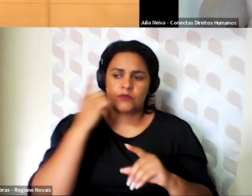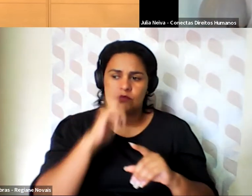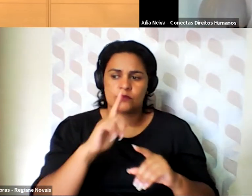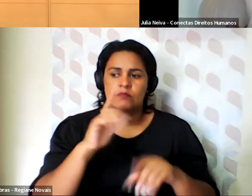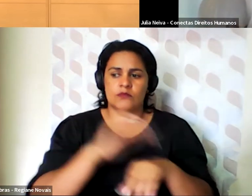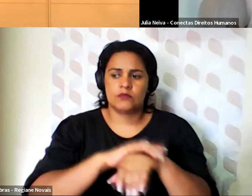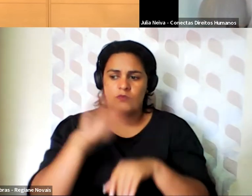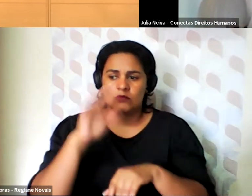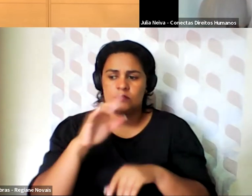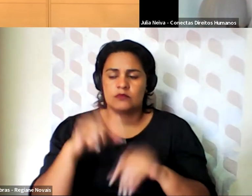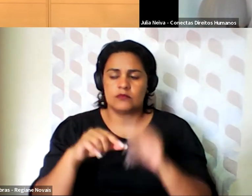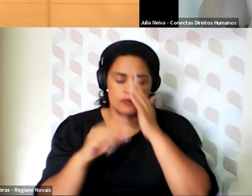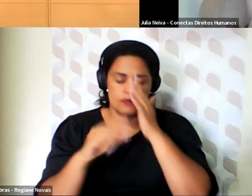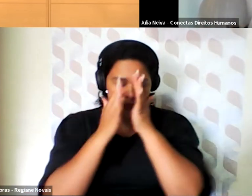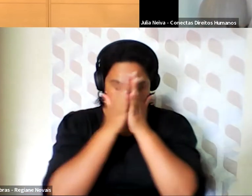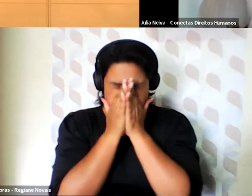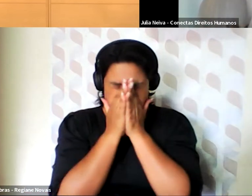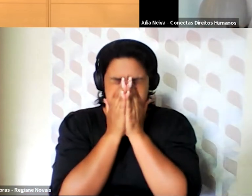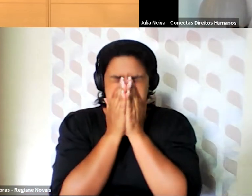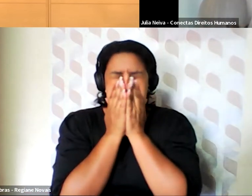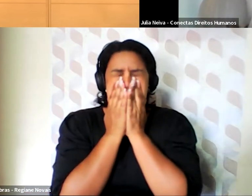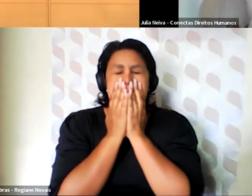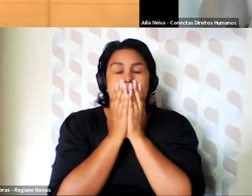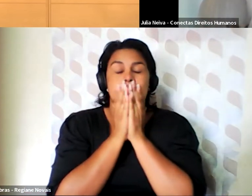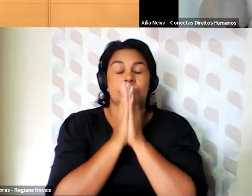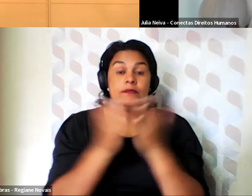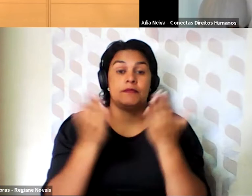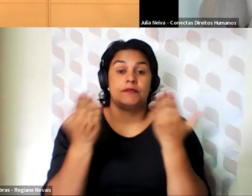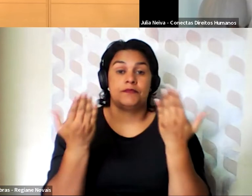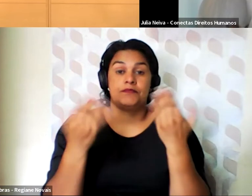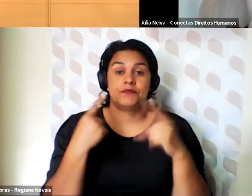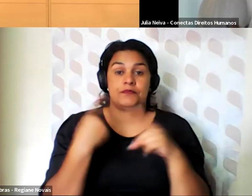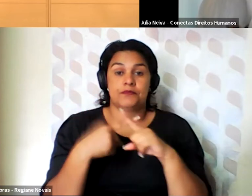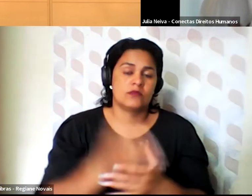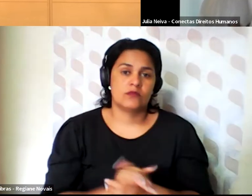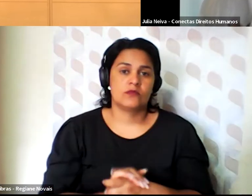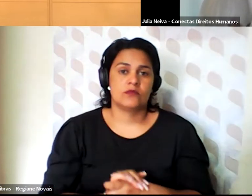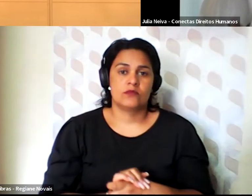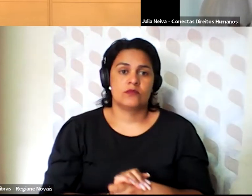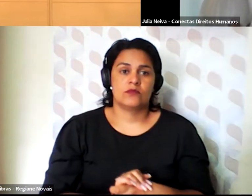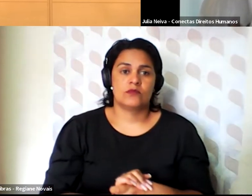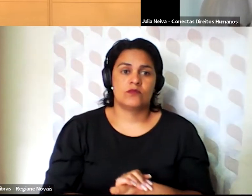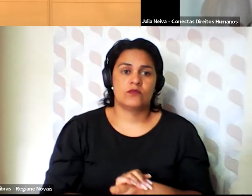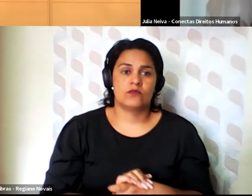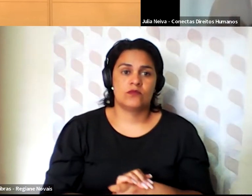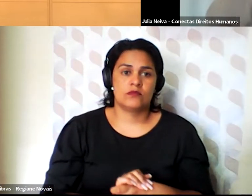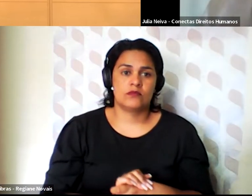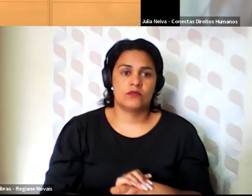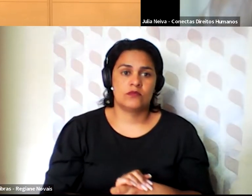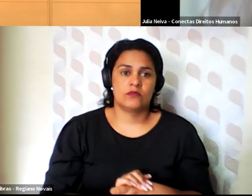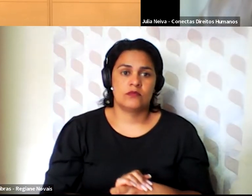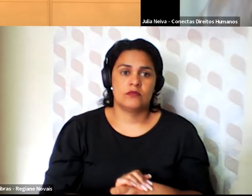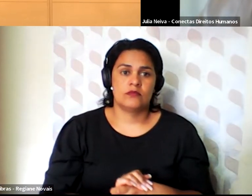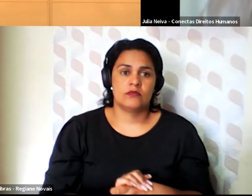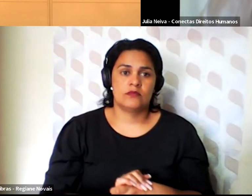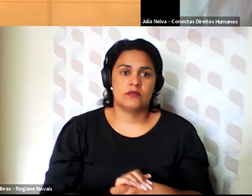ser quesito relevante. I think this could be relevant if you compare with the history of those who